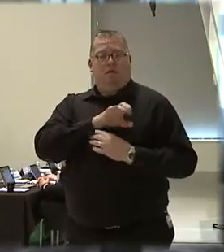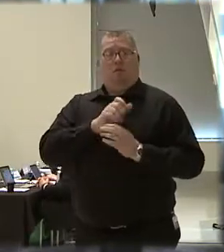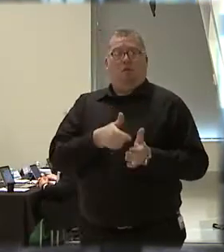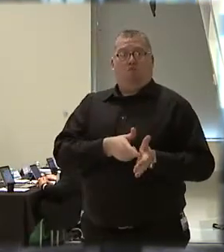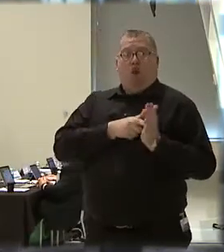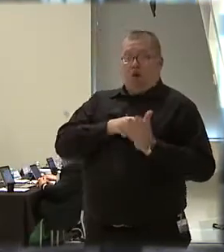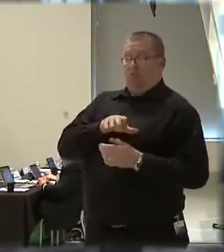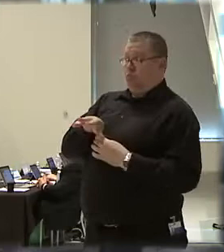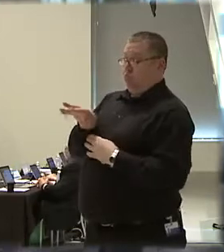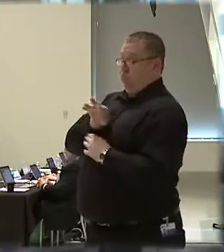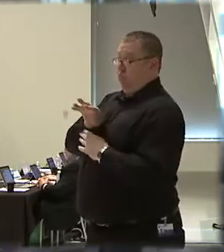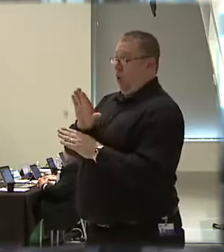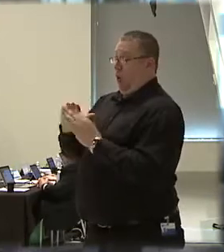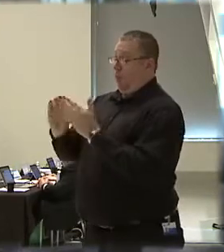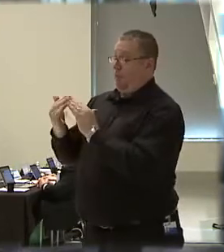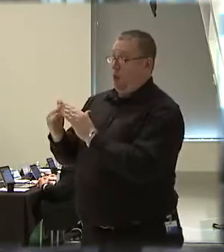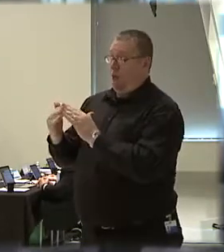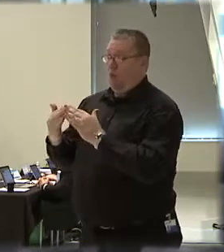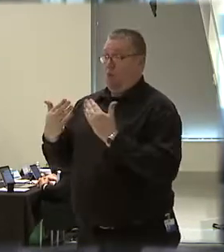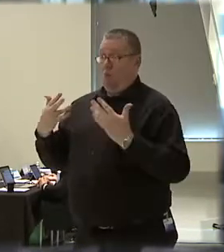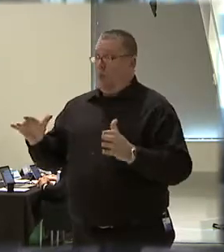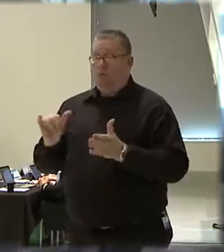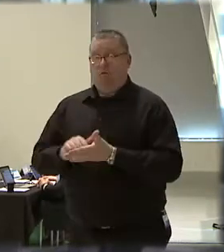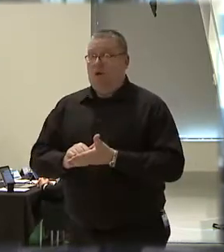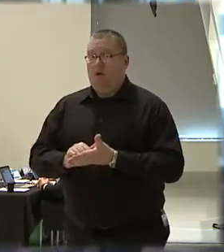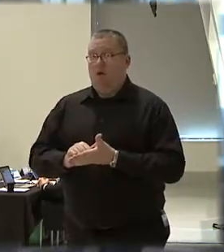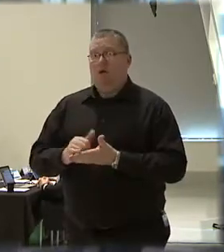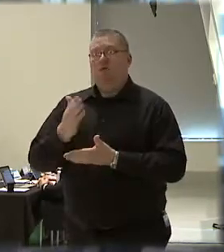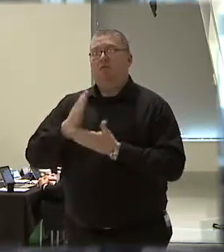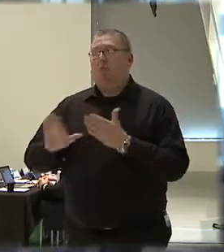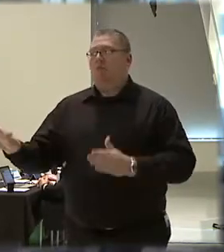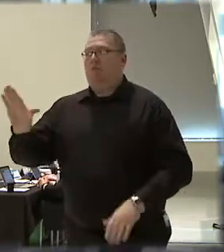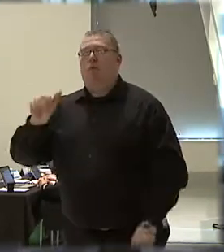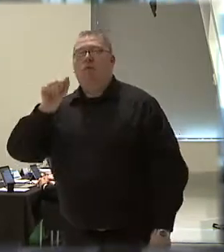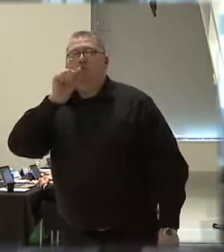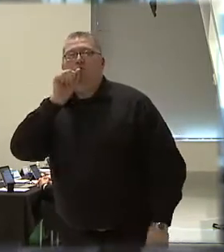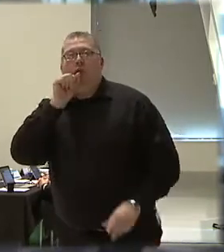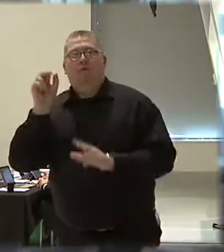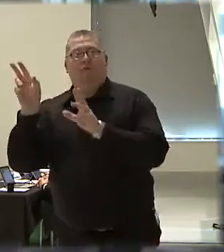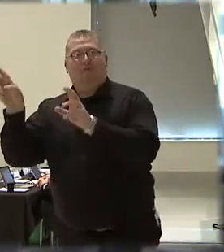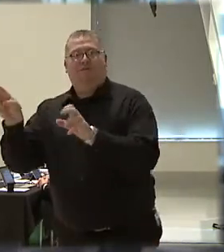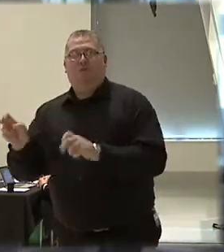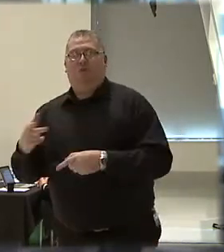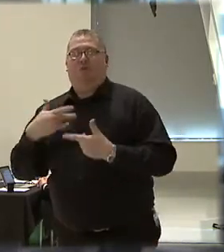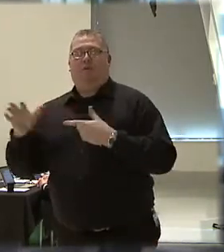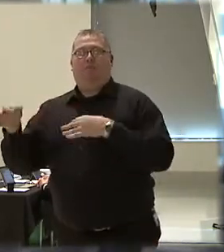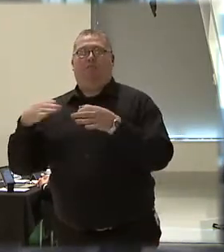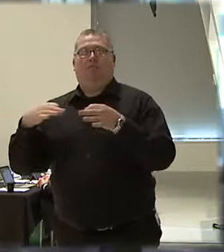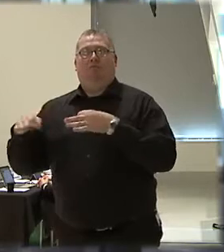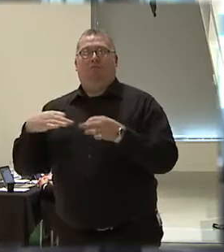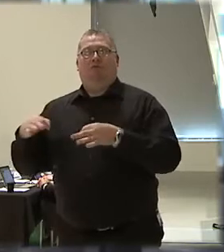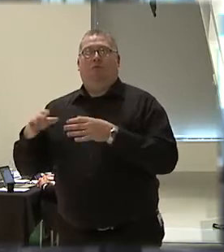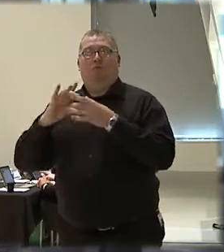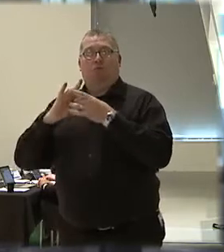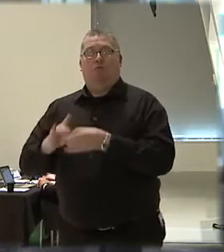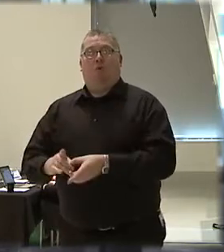them for some of the privacy issues that have been described up here as well.